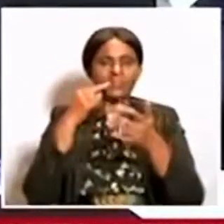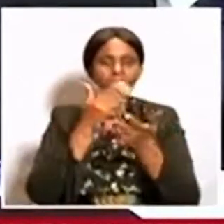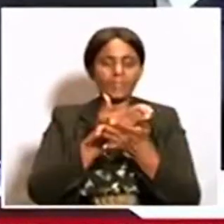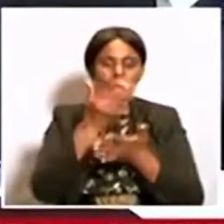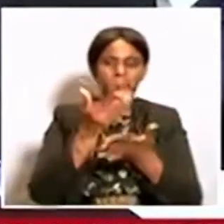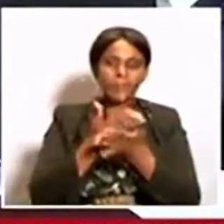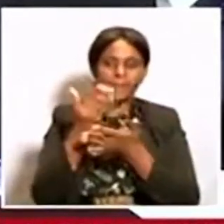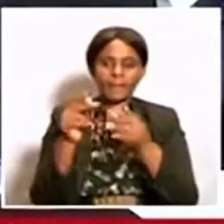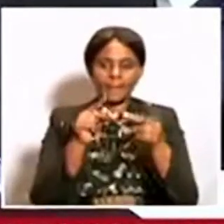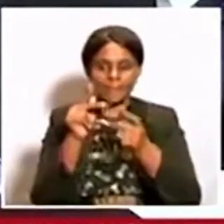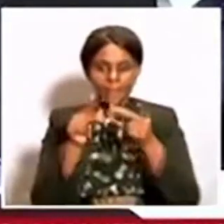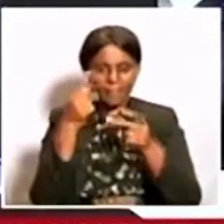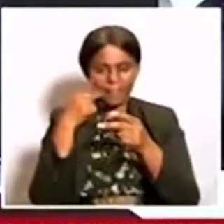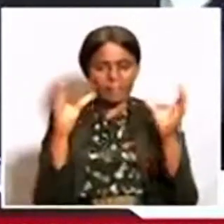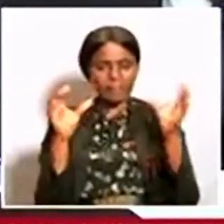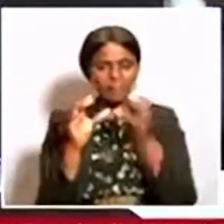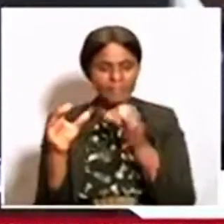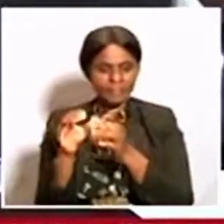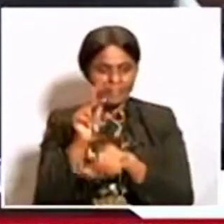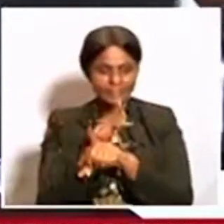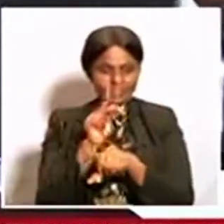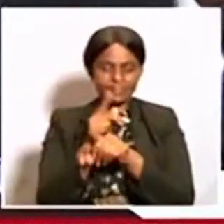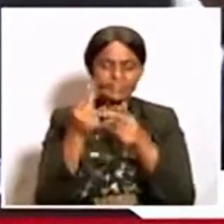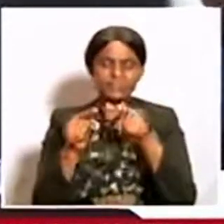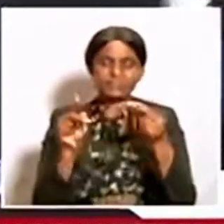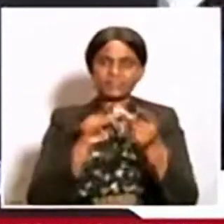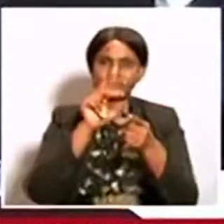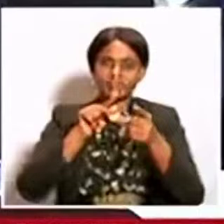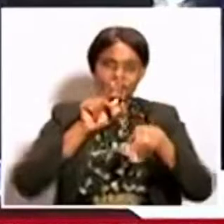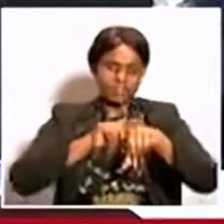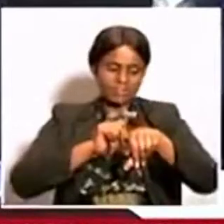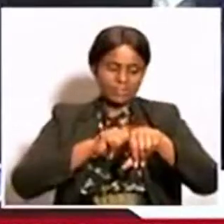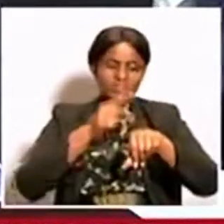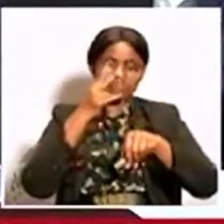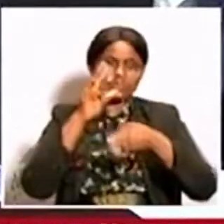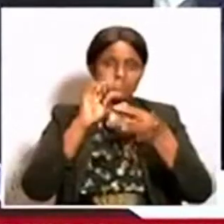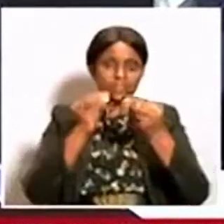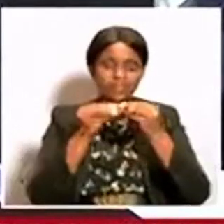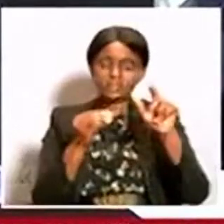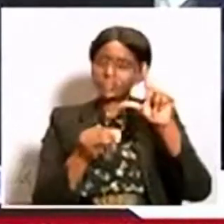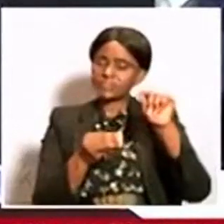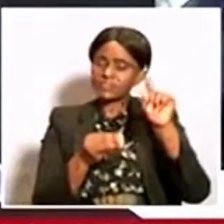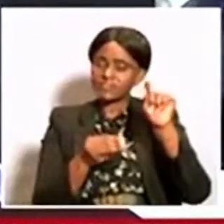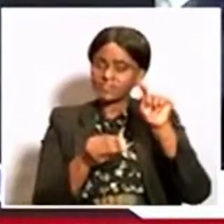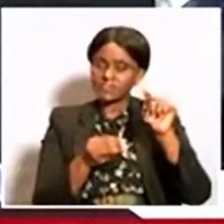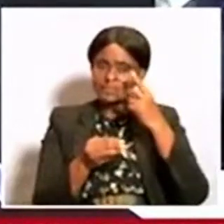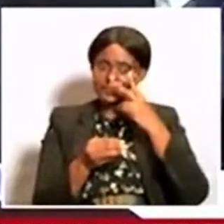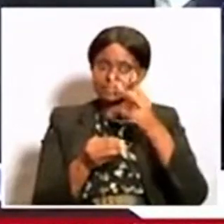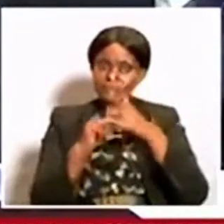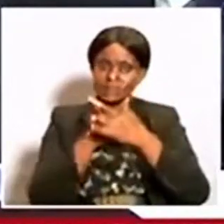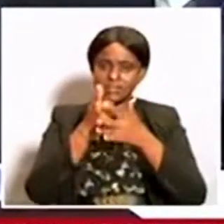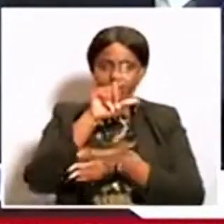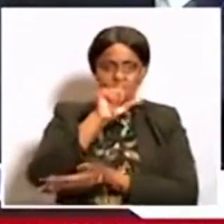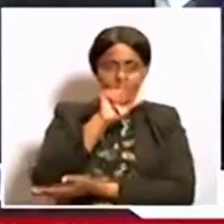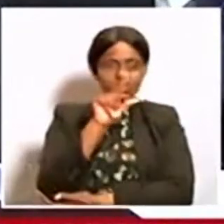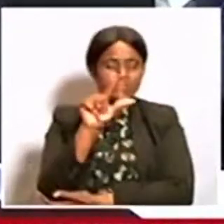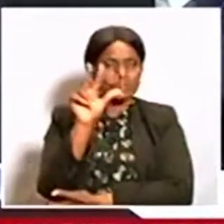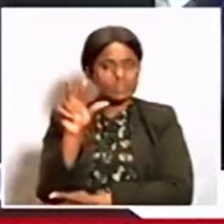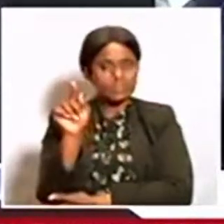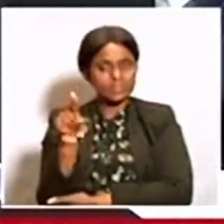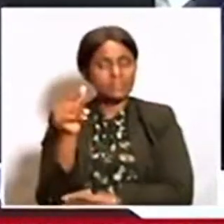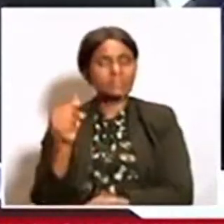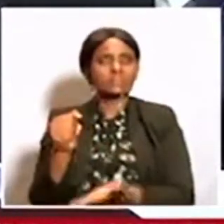processes for community projects to be done on time. See Appendix 20 to see how the 2023